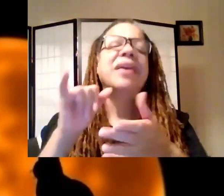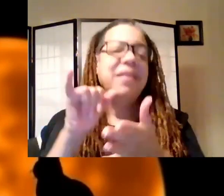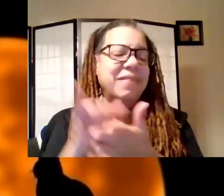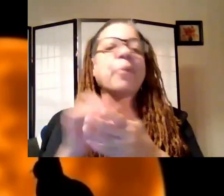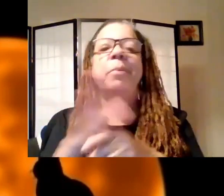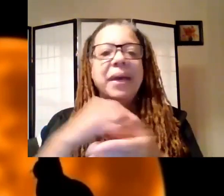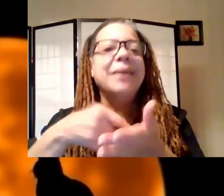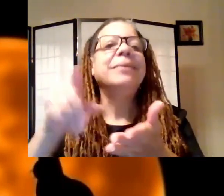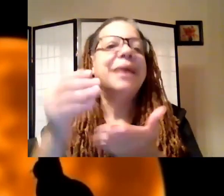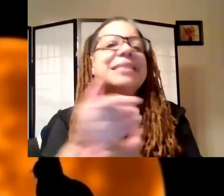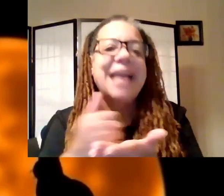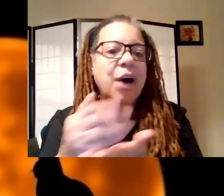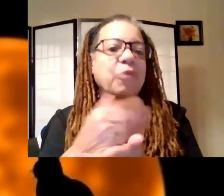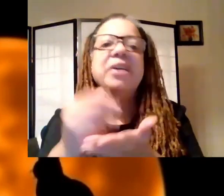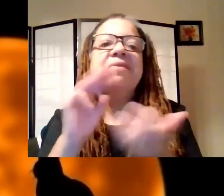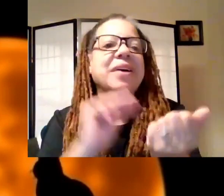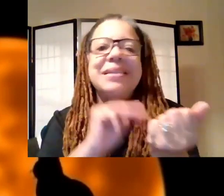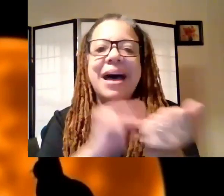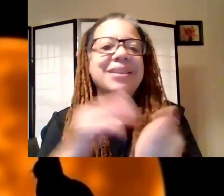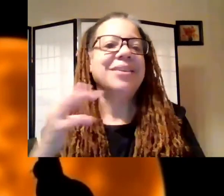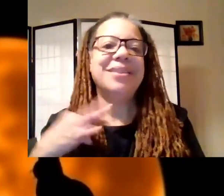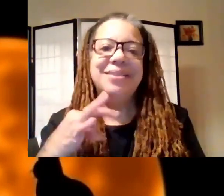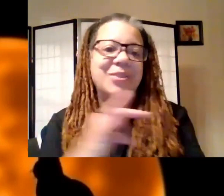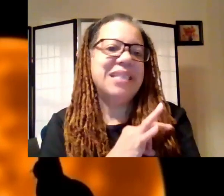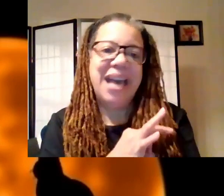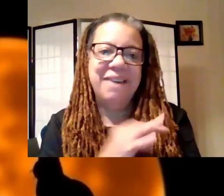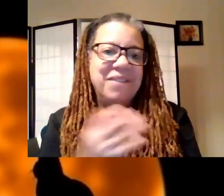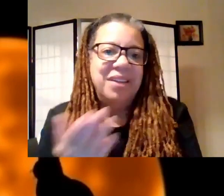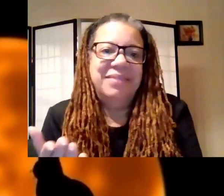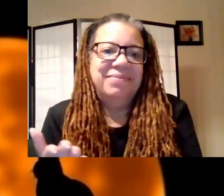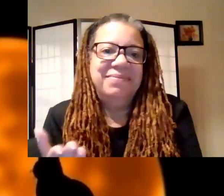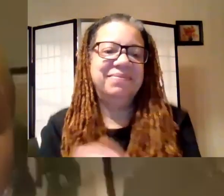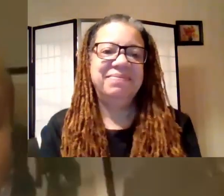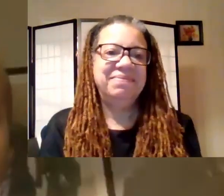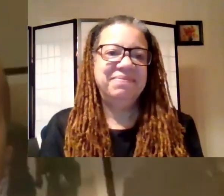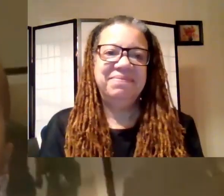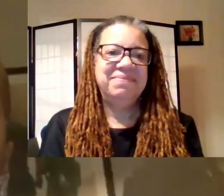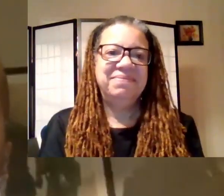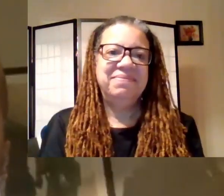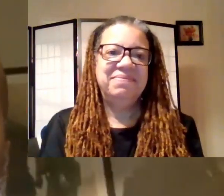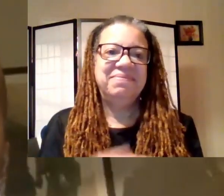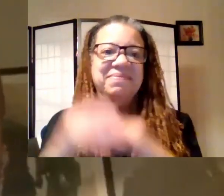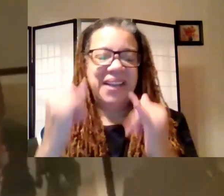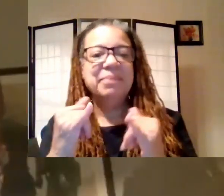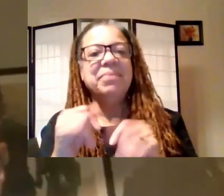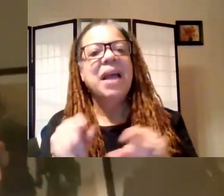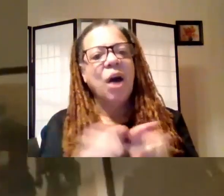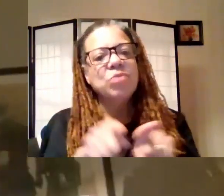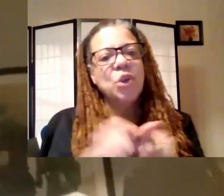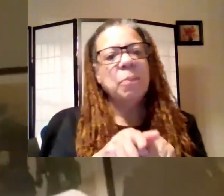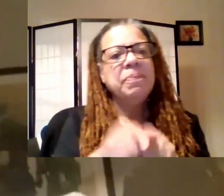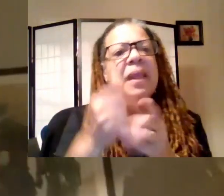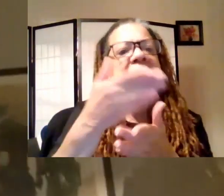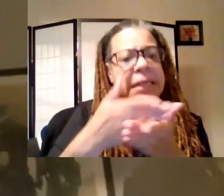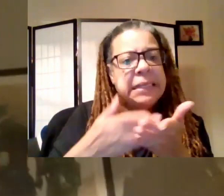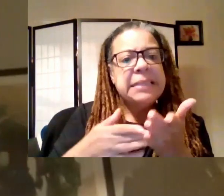cover having a physician on staff. Mhm. And I want to go back to some of the questions